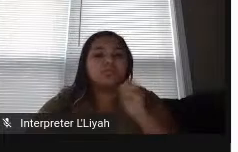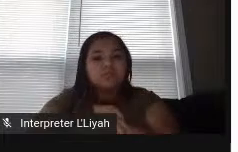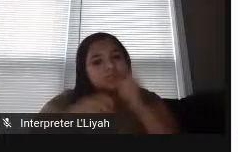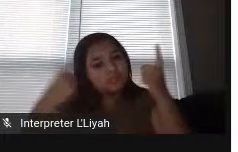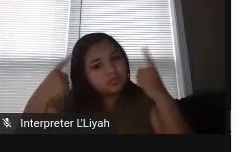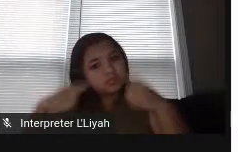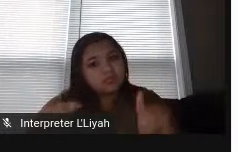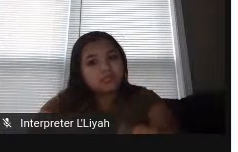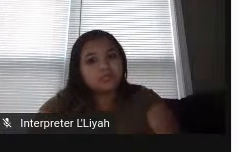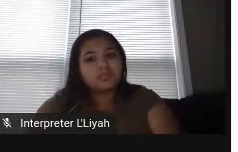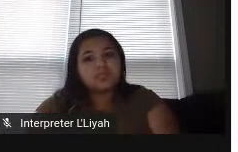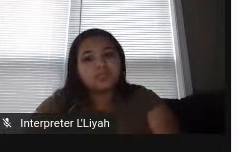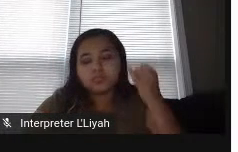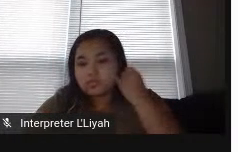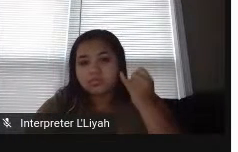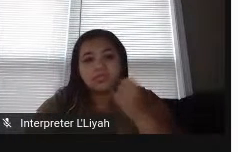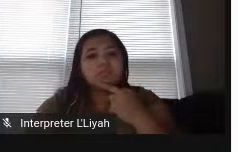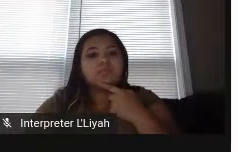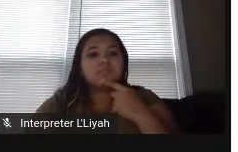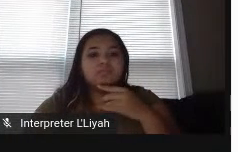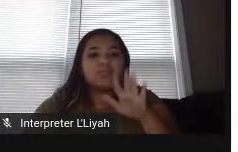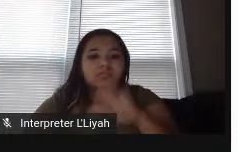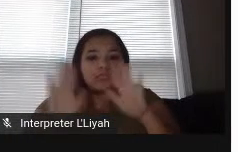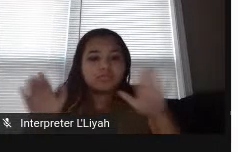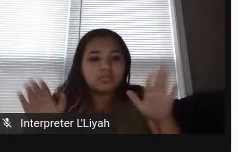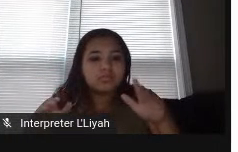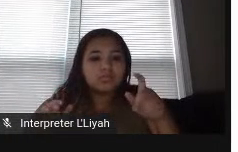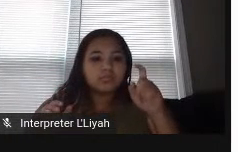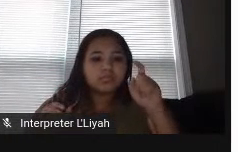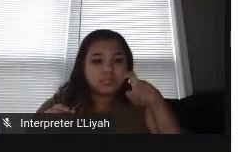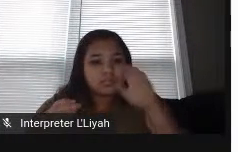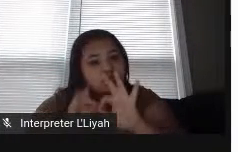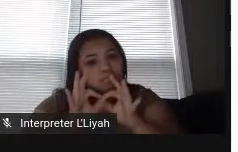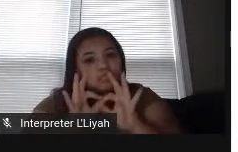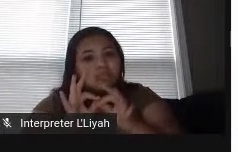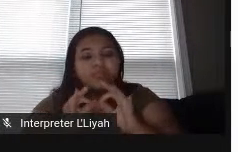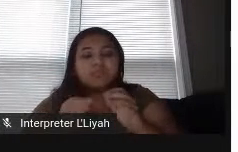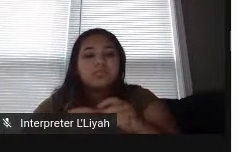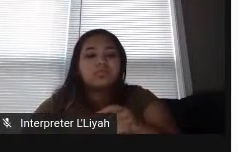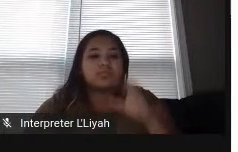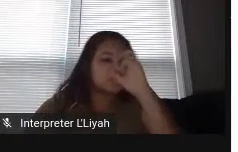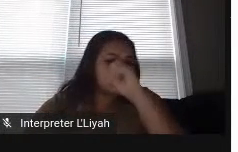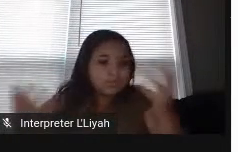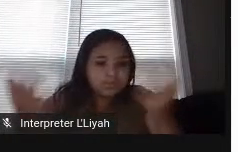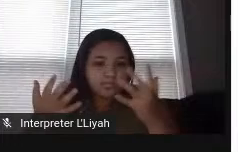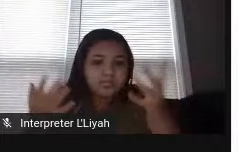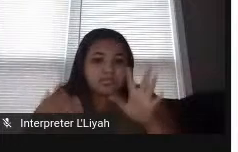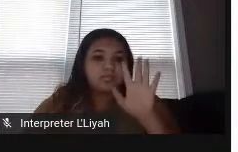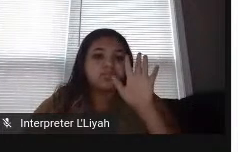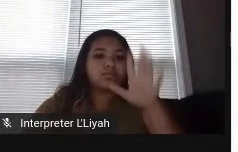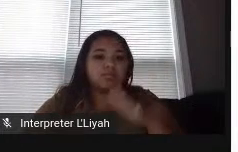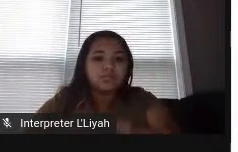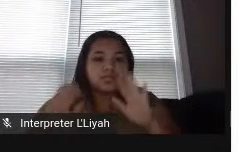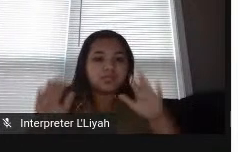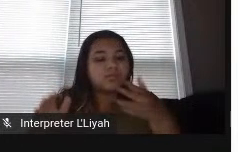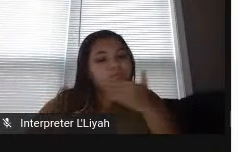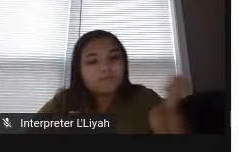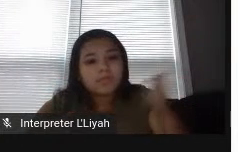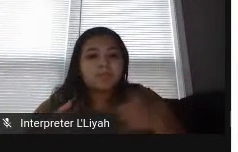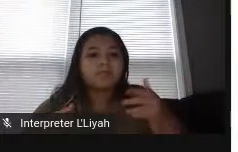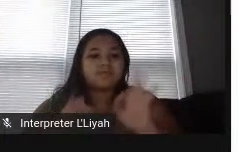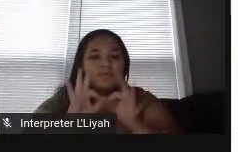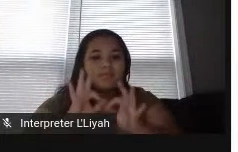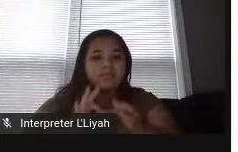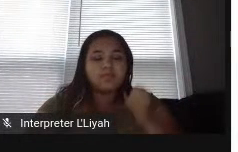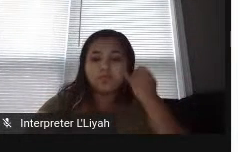making it happen. If it says that your child needs an interpreter, but guess what? Your child better have an